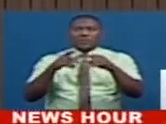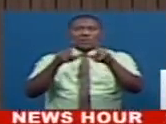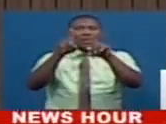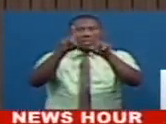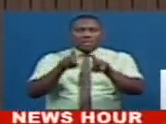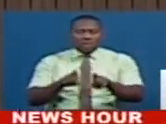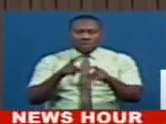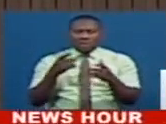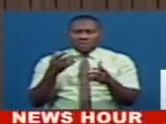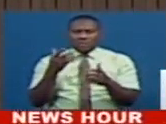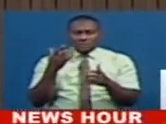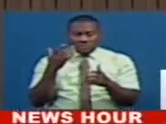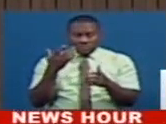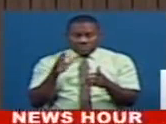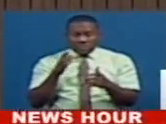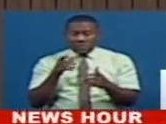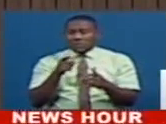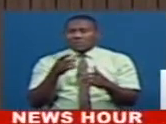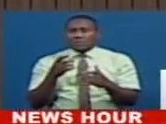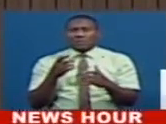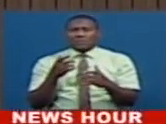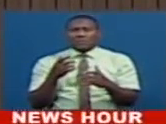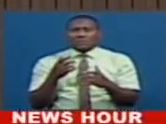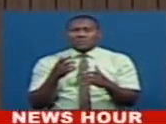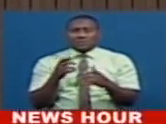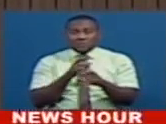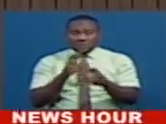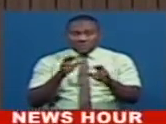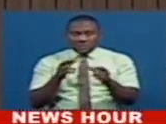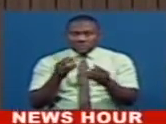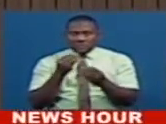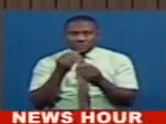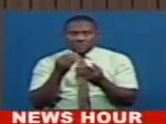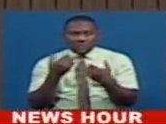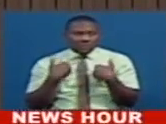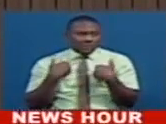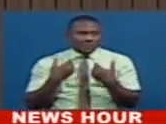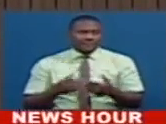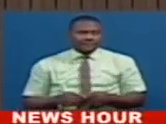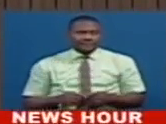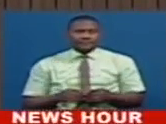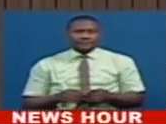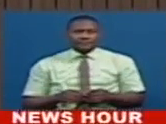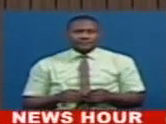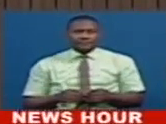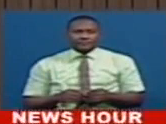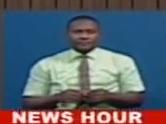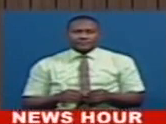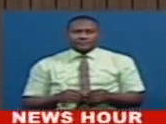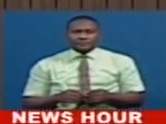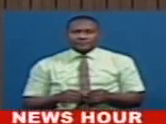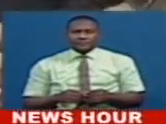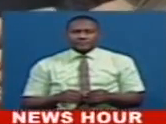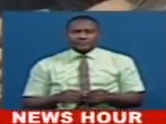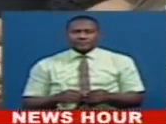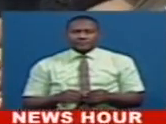pre-trial process resulting from systemic and readily available information, yielding